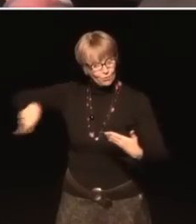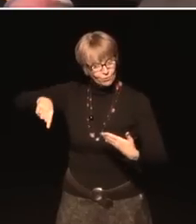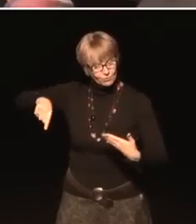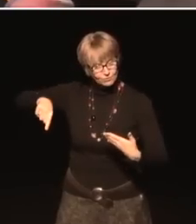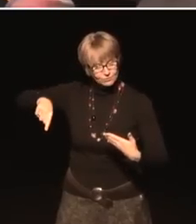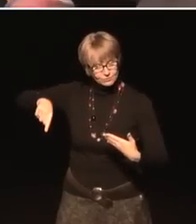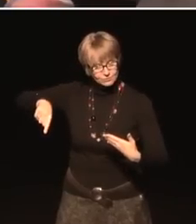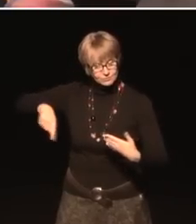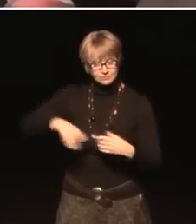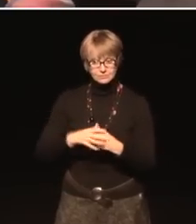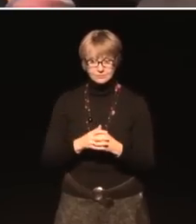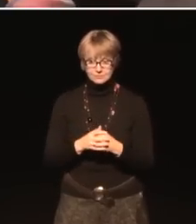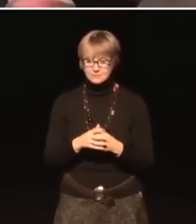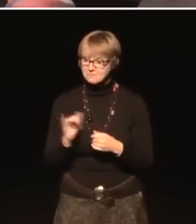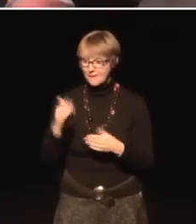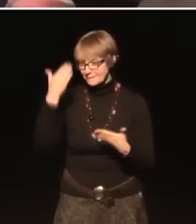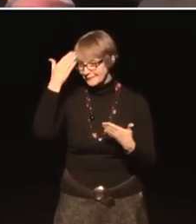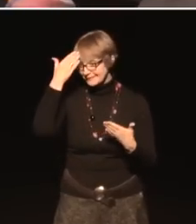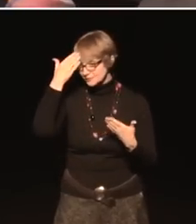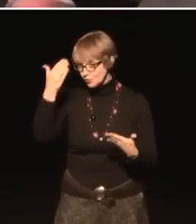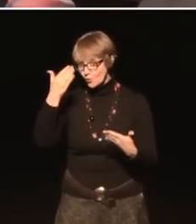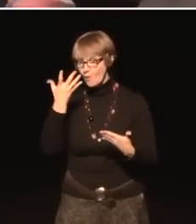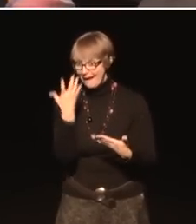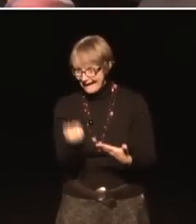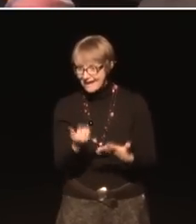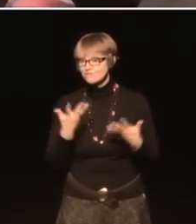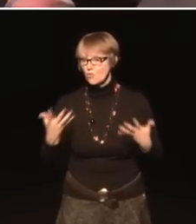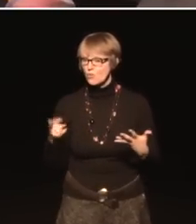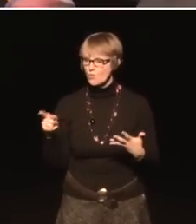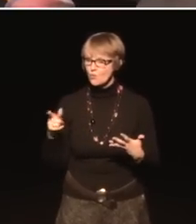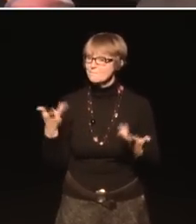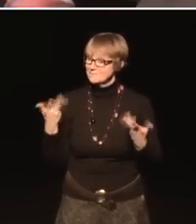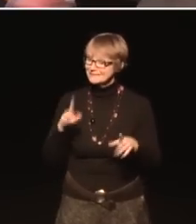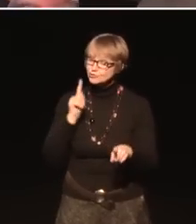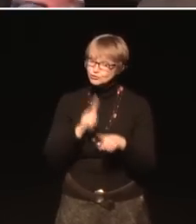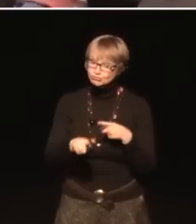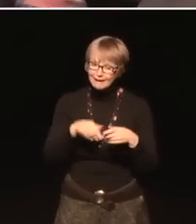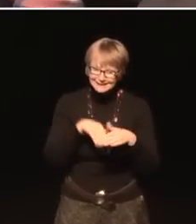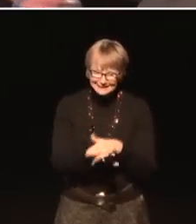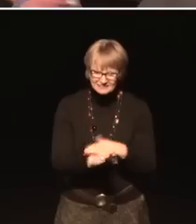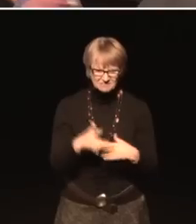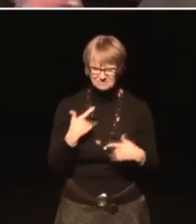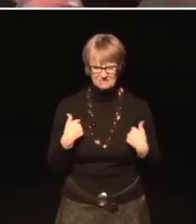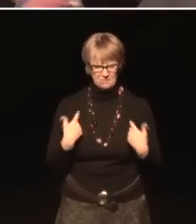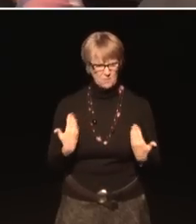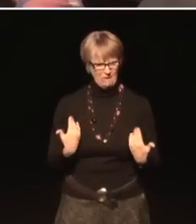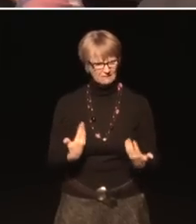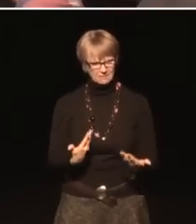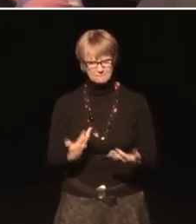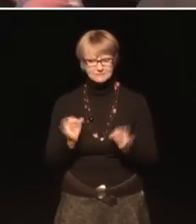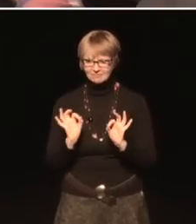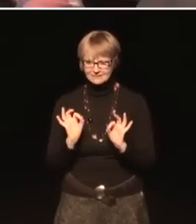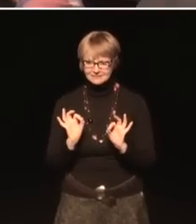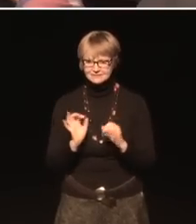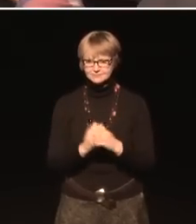necessarily, or they don't necessarily feel welcome, whatever the history is. So it's as common sense as that, really.